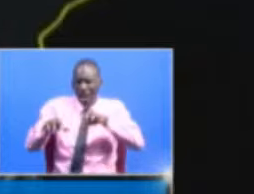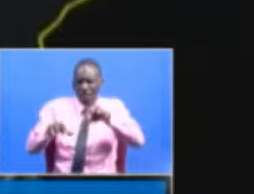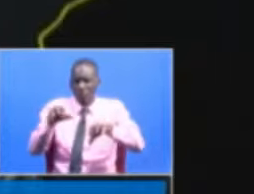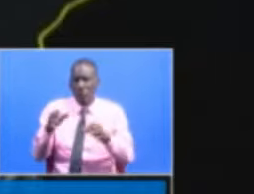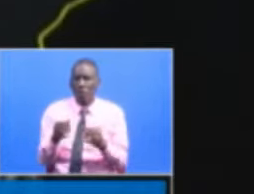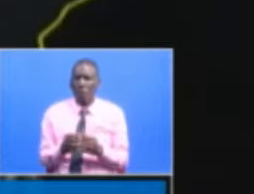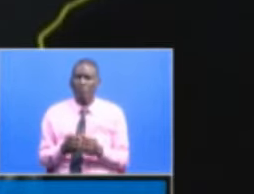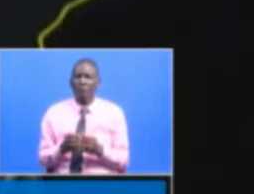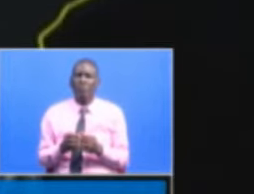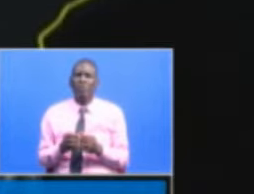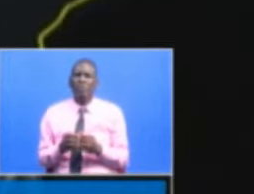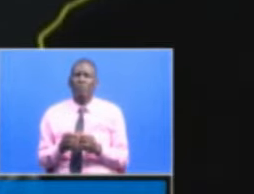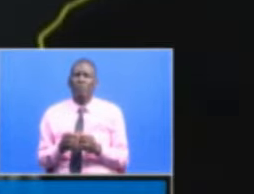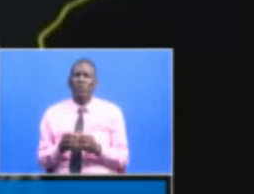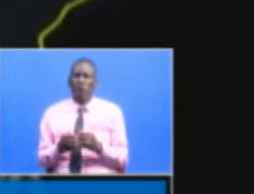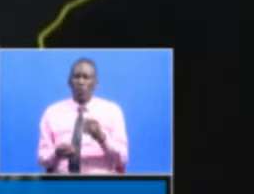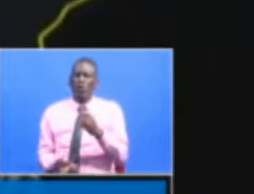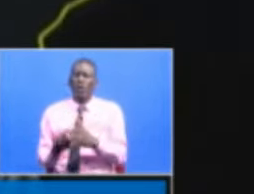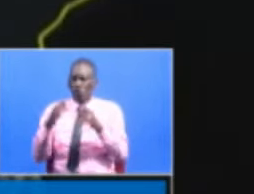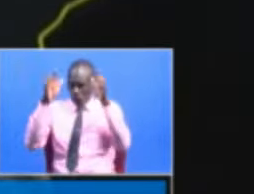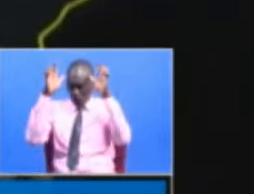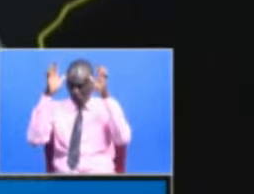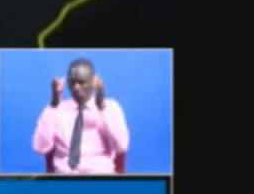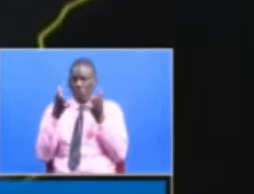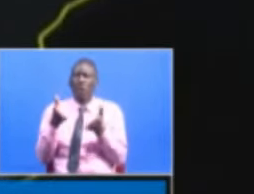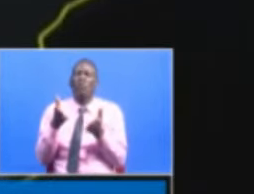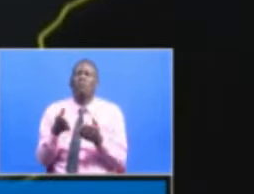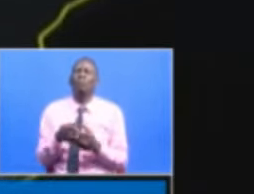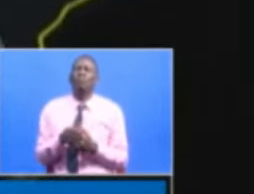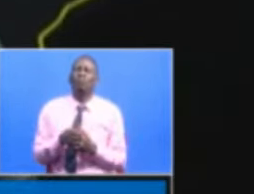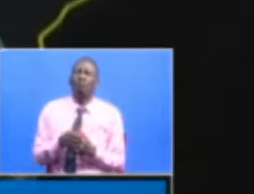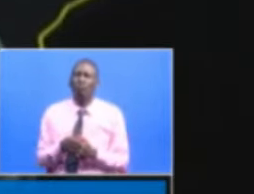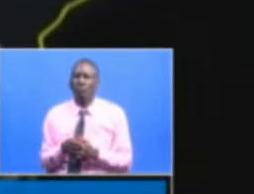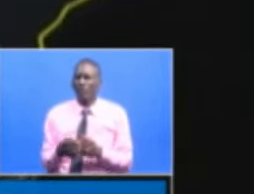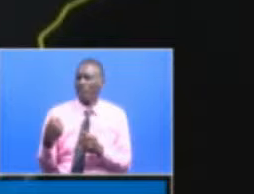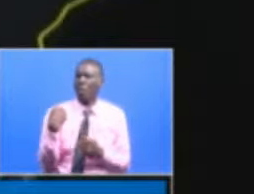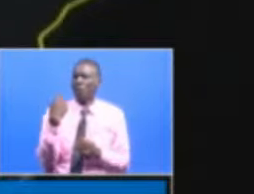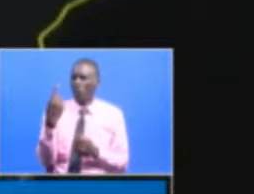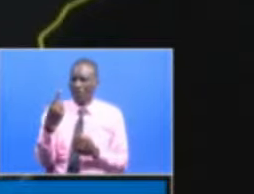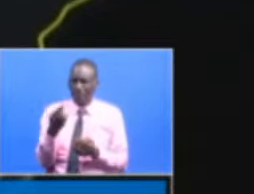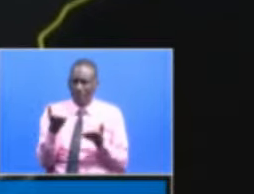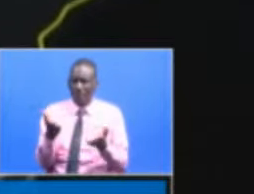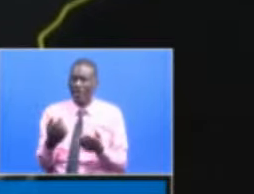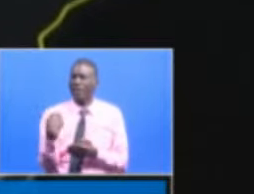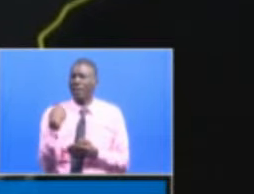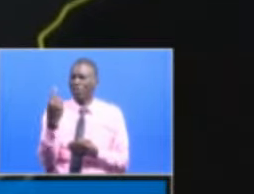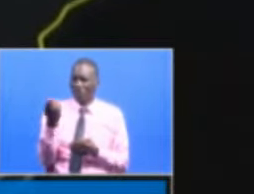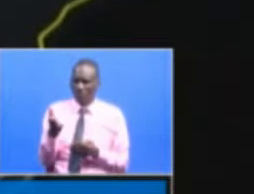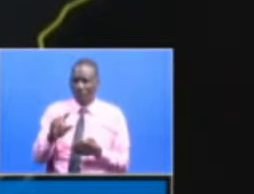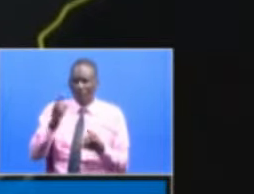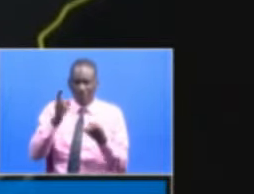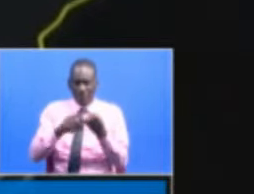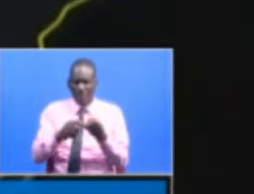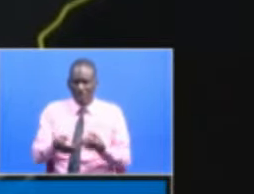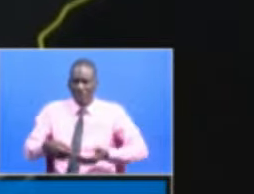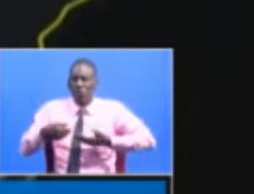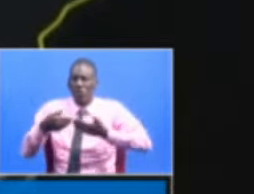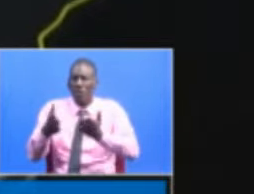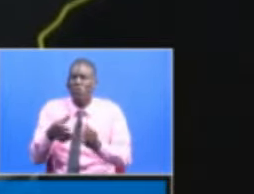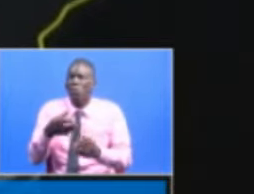rely on livestock production. So the number one thing would be, first of all, to provide them with water